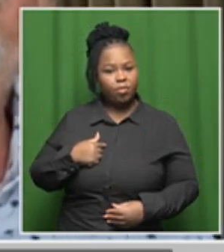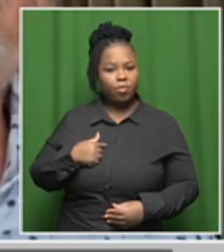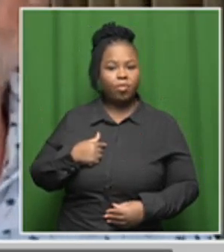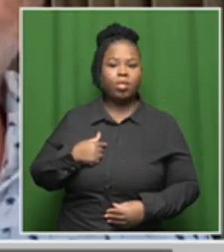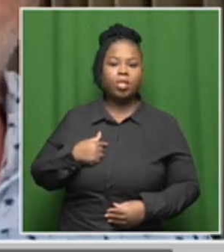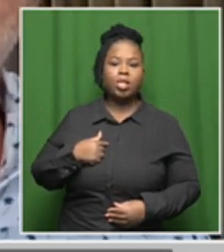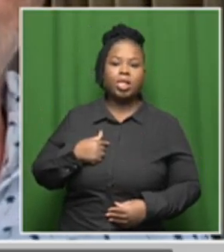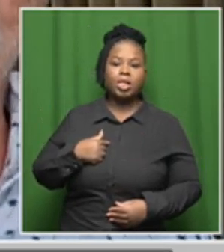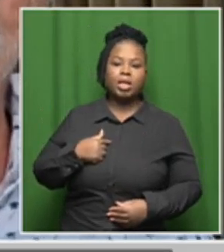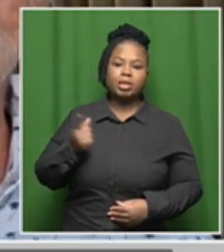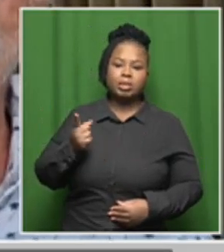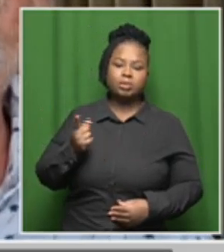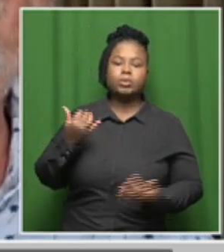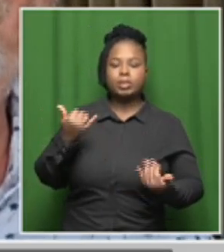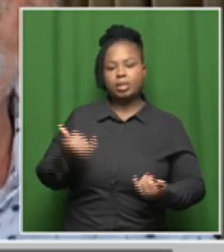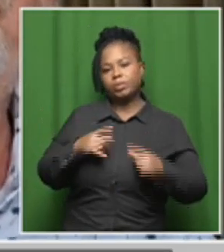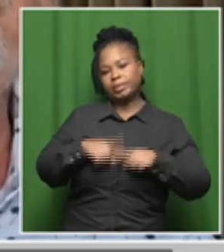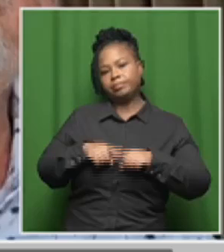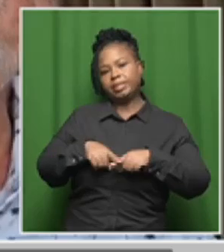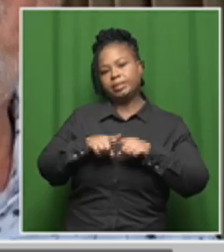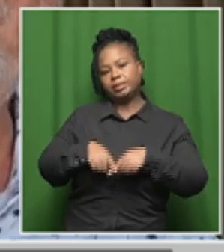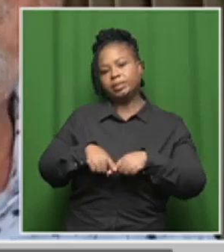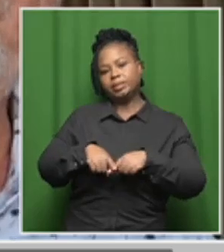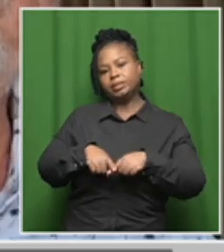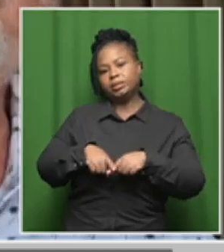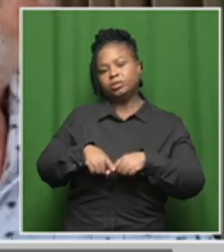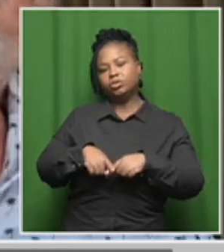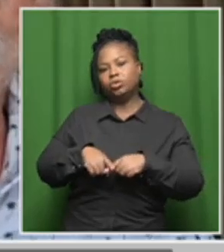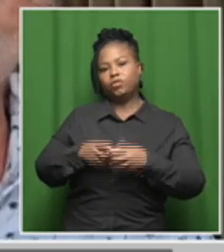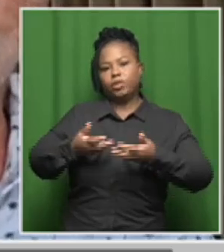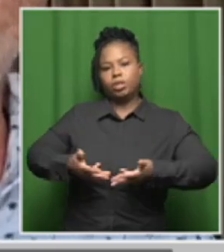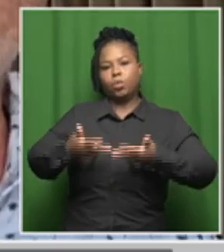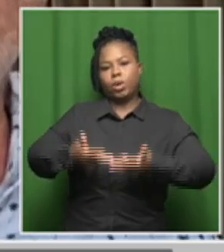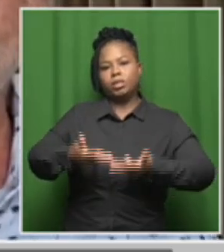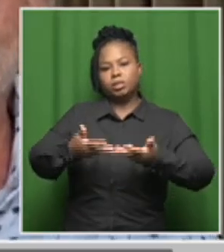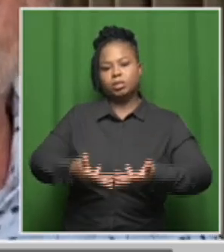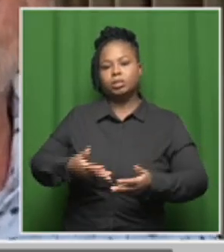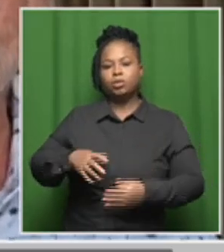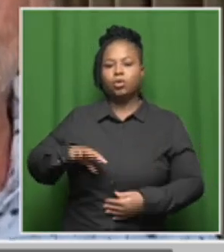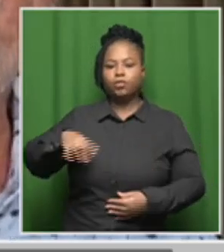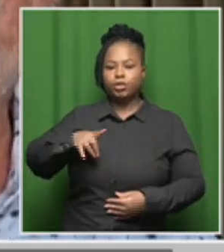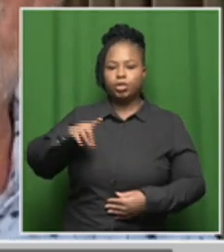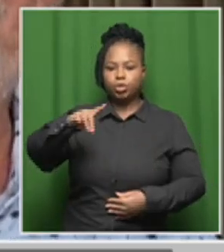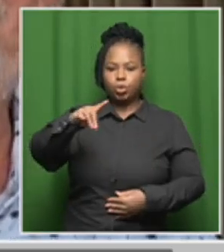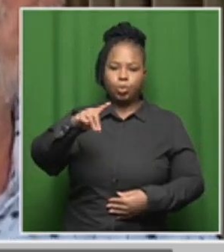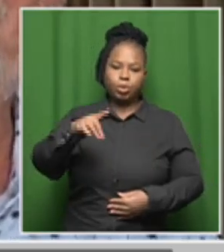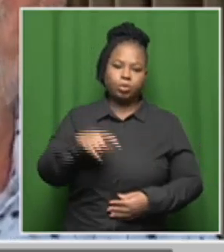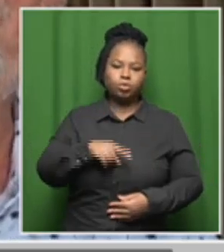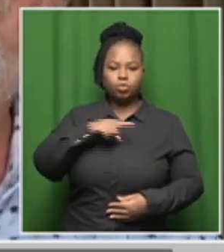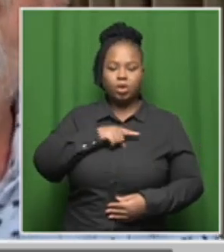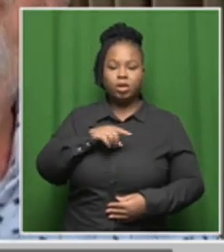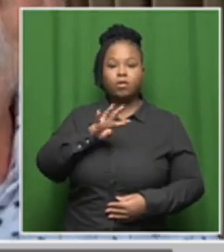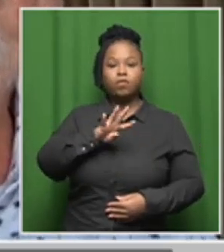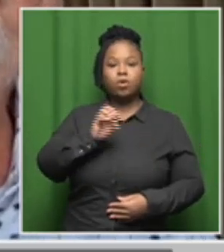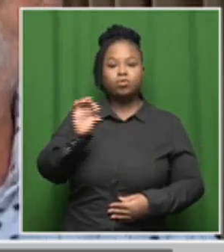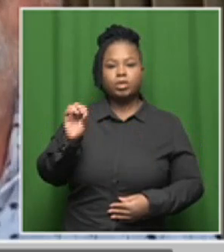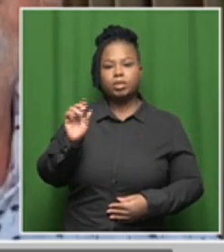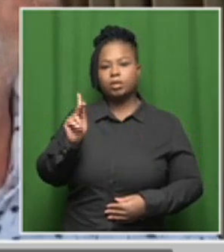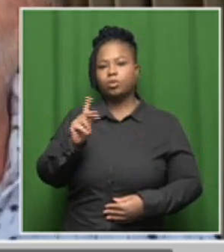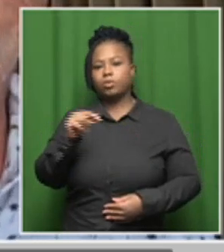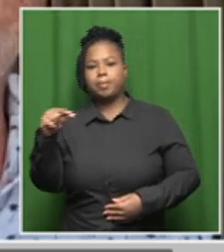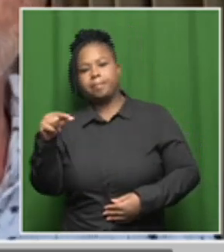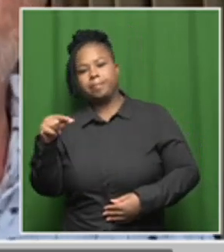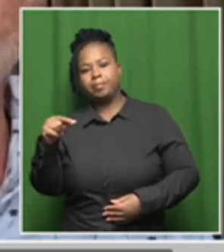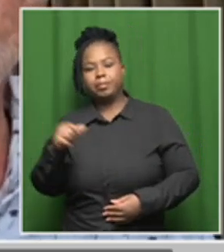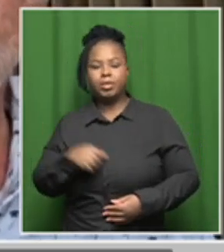It has up to now depended upon the weight of the drone, and there's been basically a cutoff at around 400 kilograms. And there are also